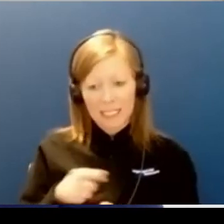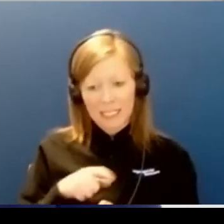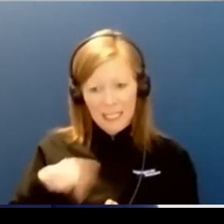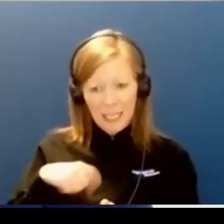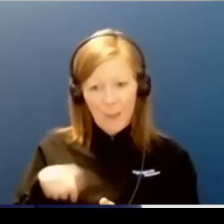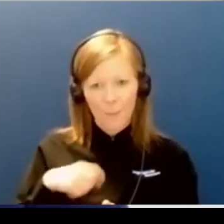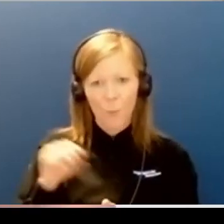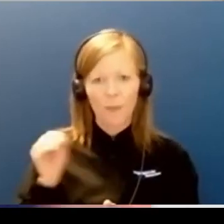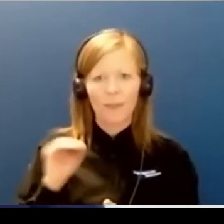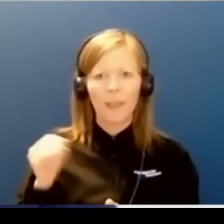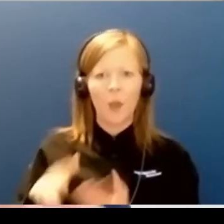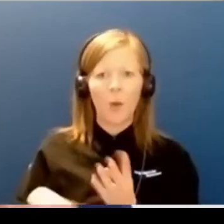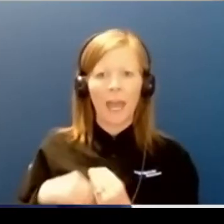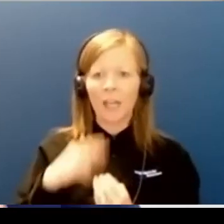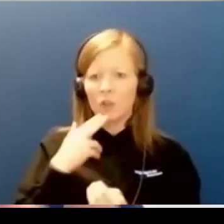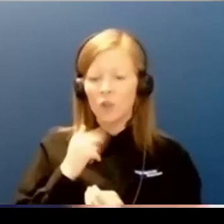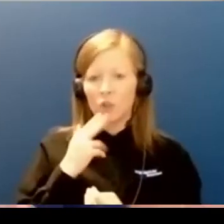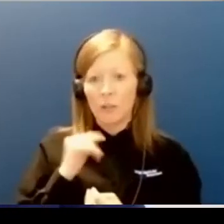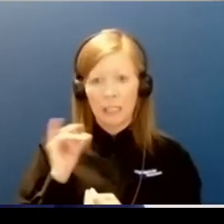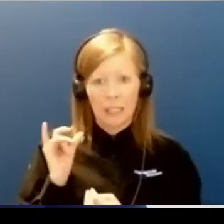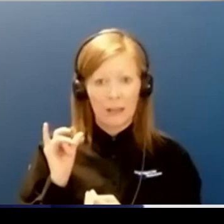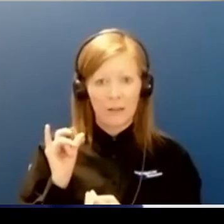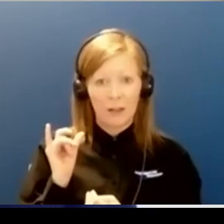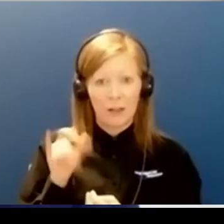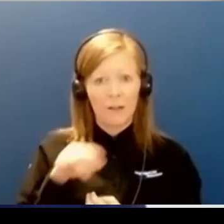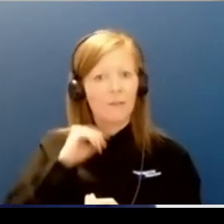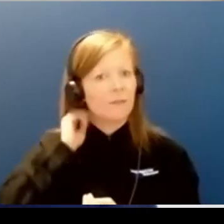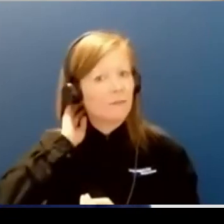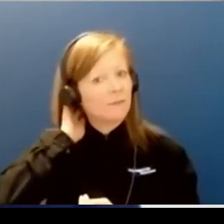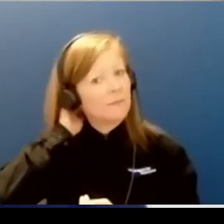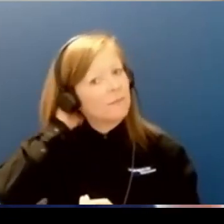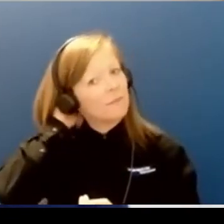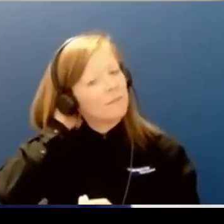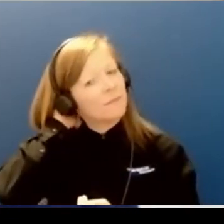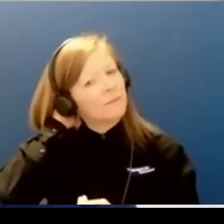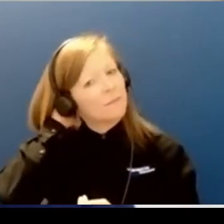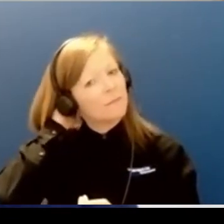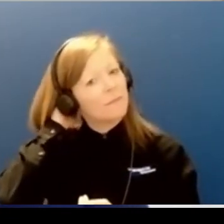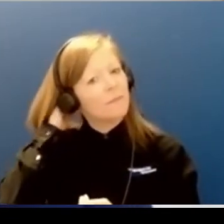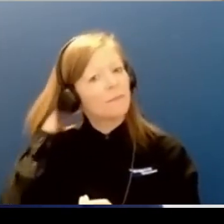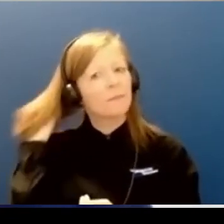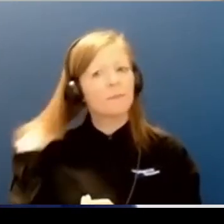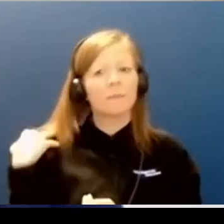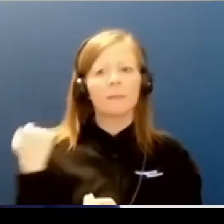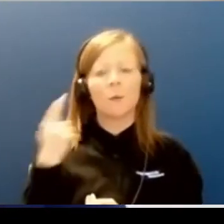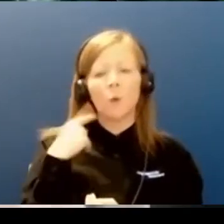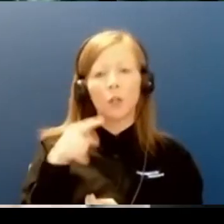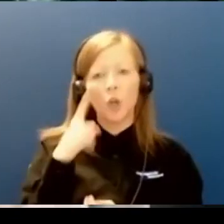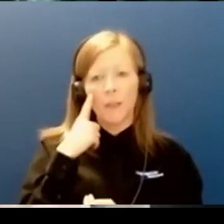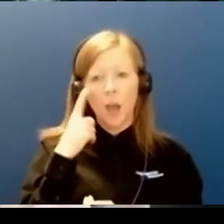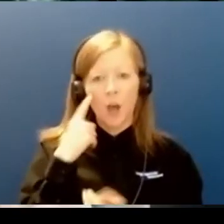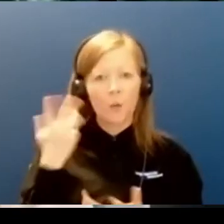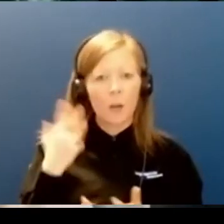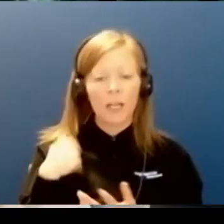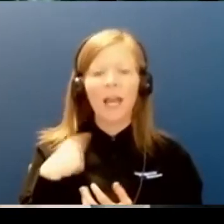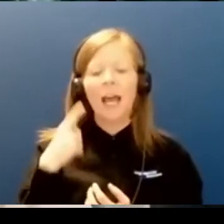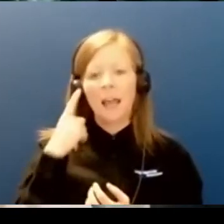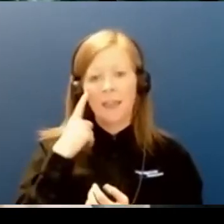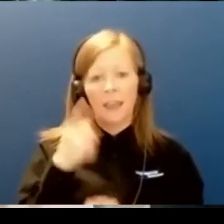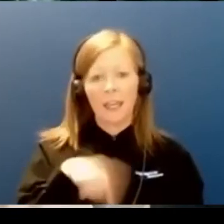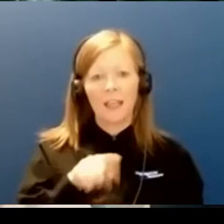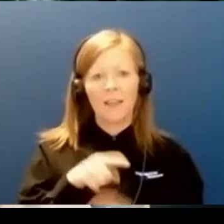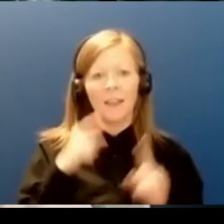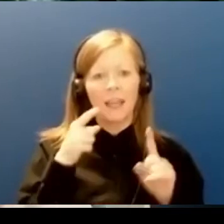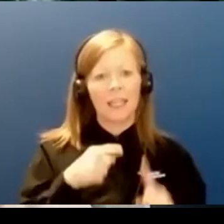added sugar. We were wondering if that was good, or what you thought about that. Yeah, so I think they hit on